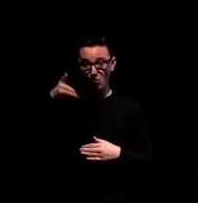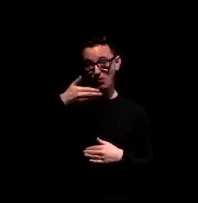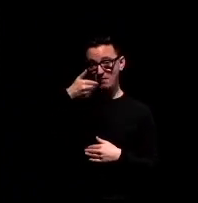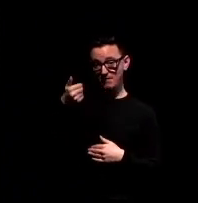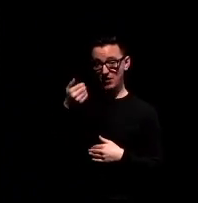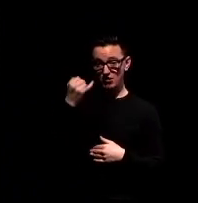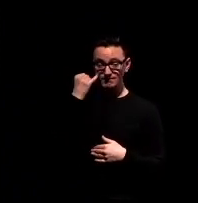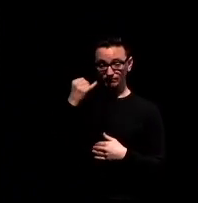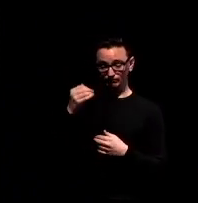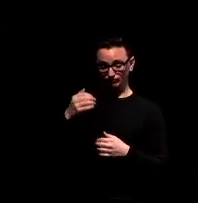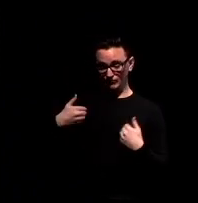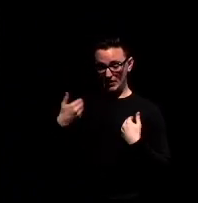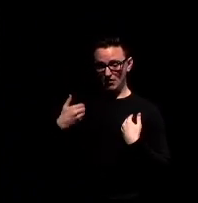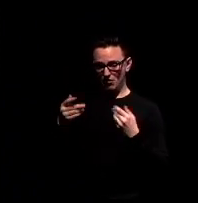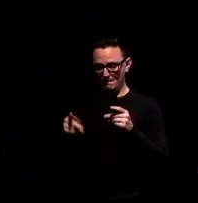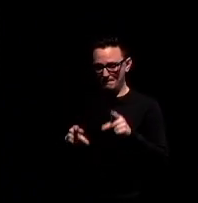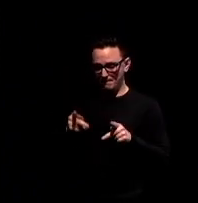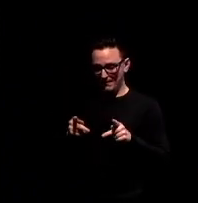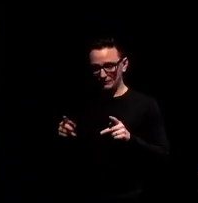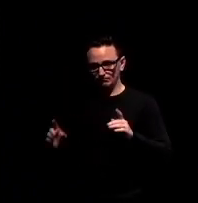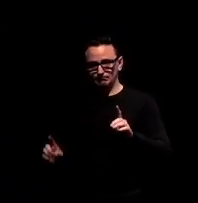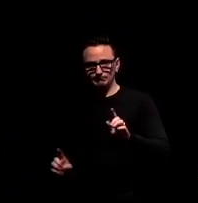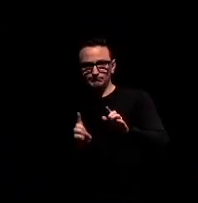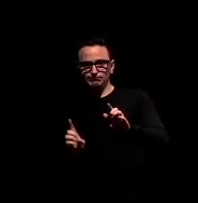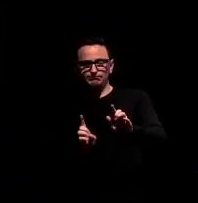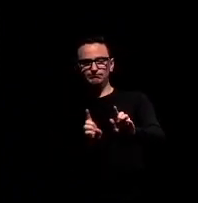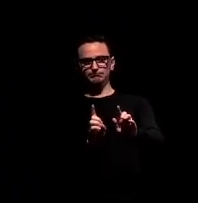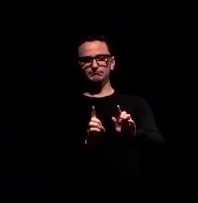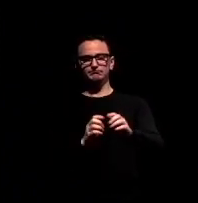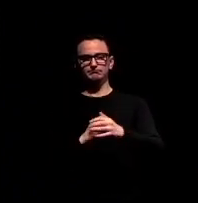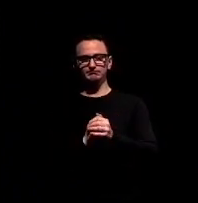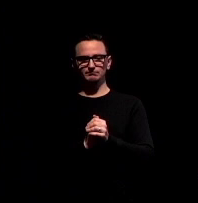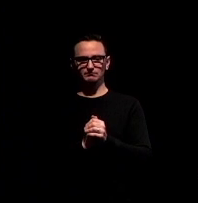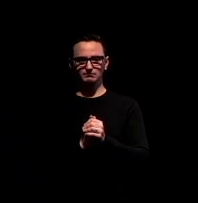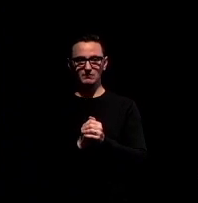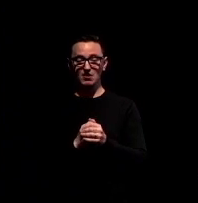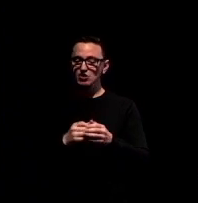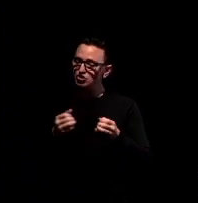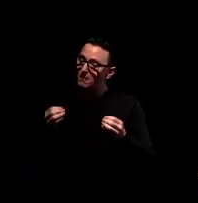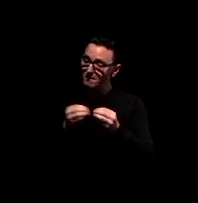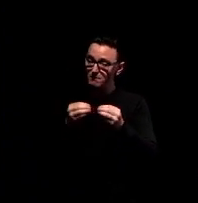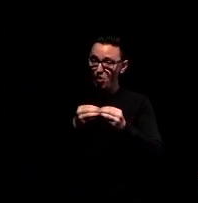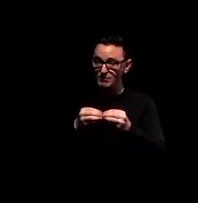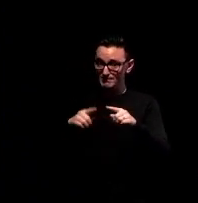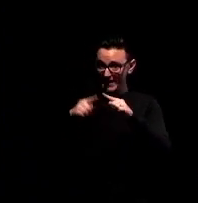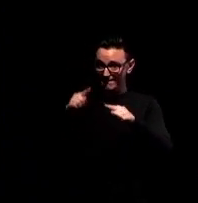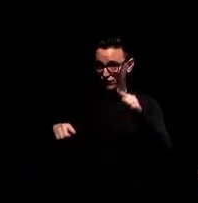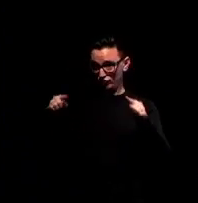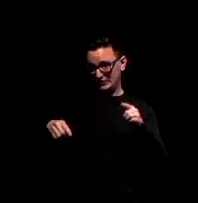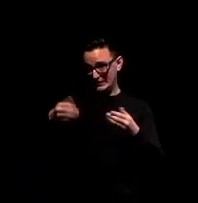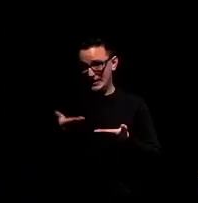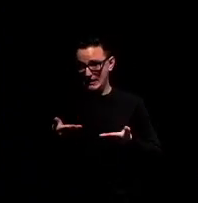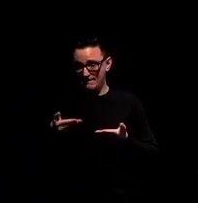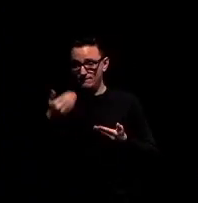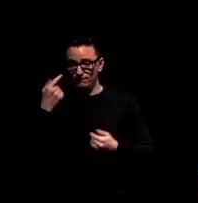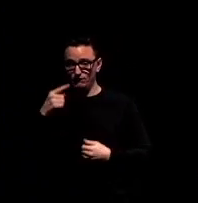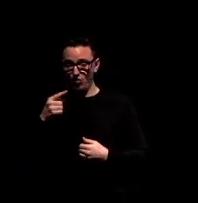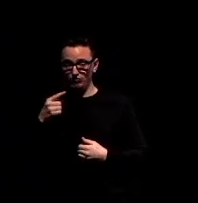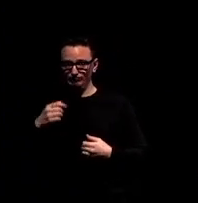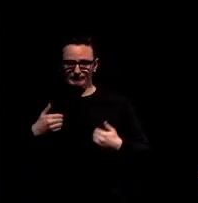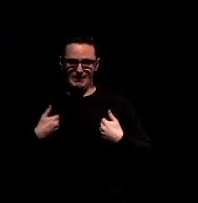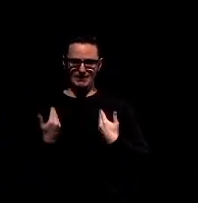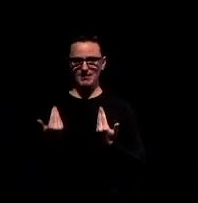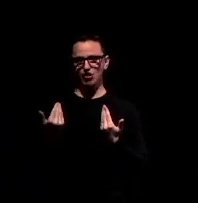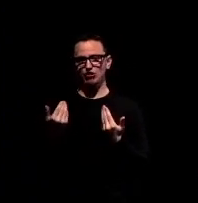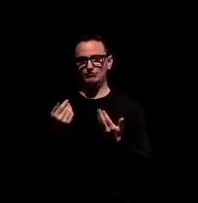people coming in? And it does look a little bit better. There's a little bit more diversity among our younger mental health professionals, which is good, but